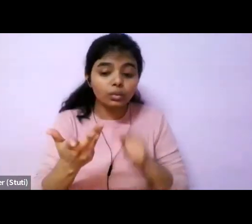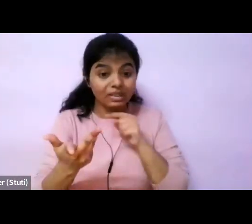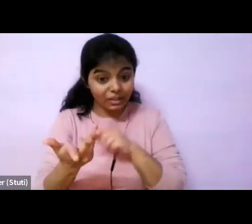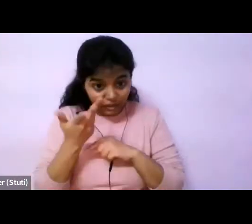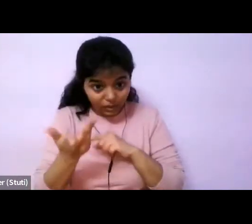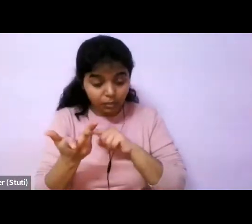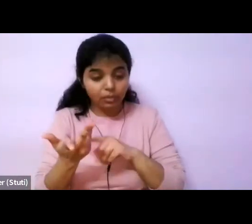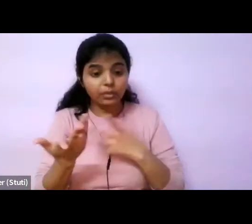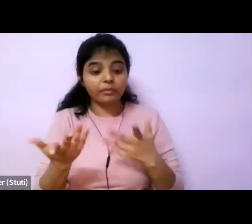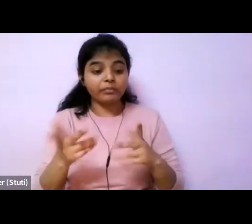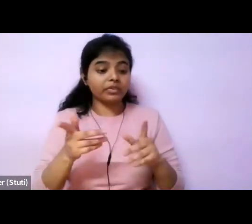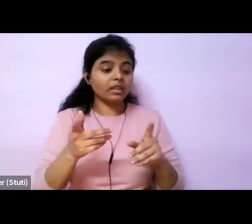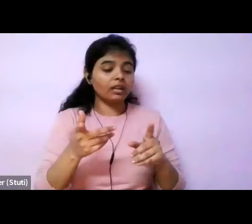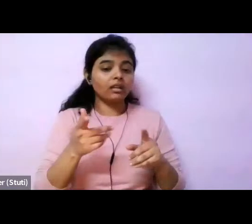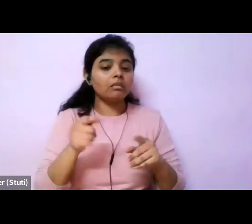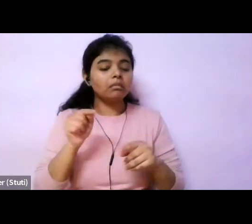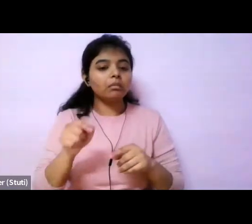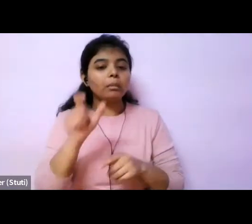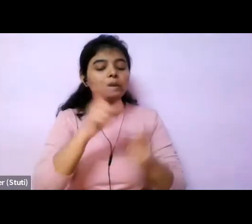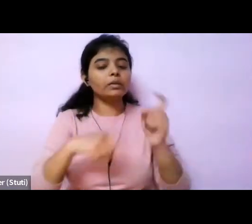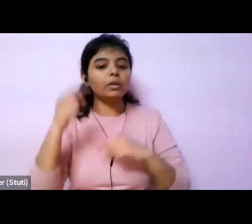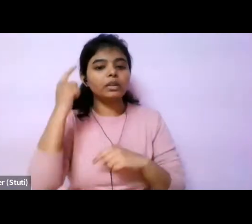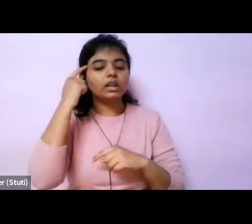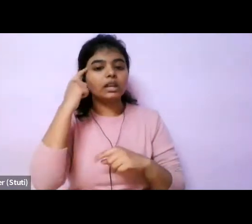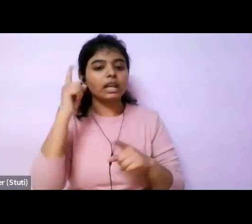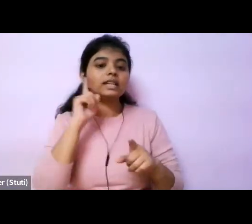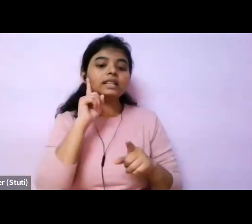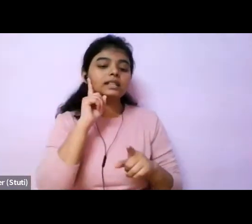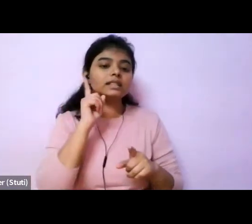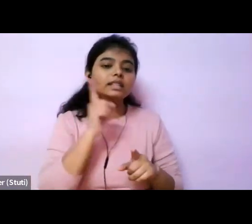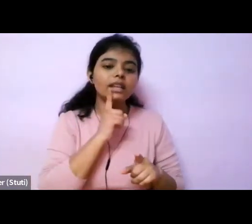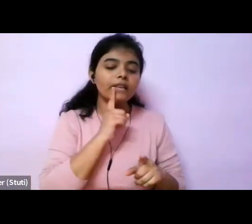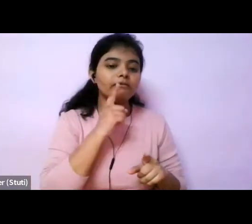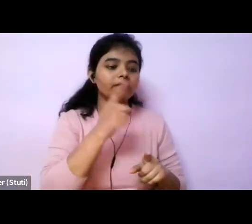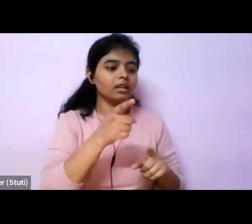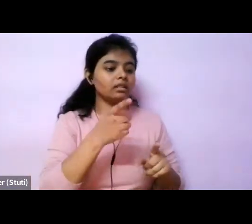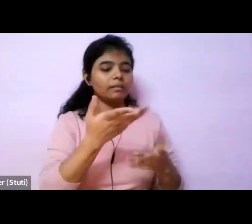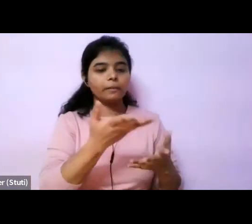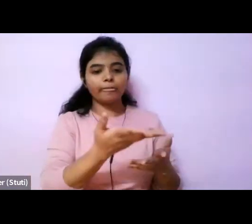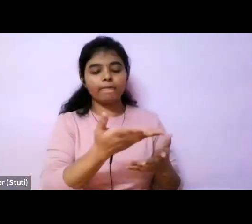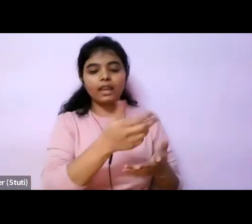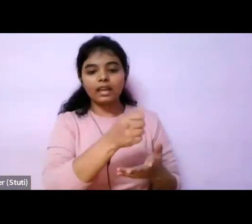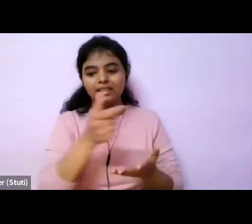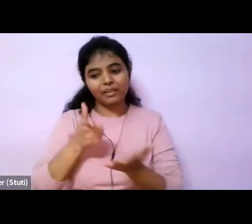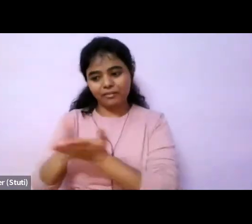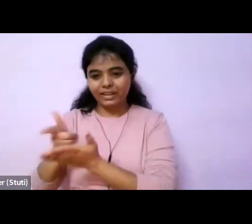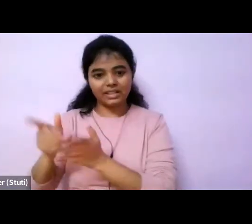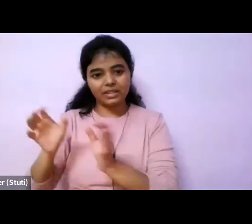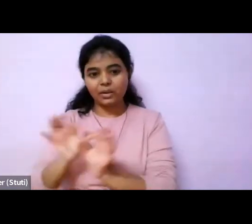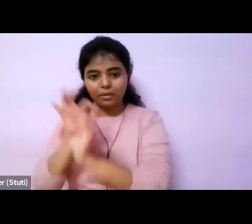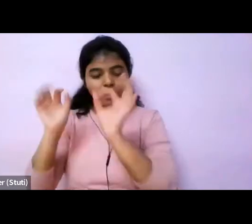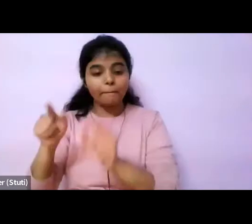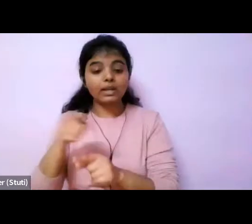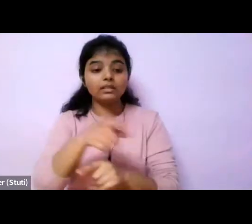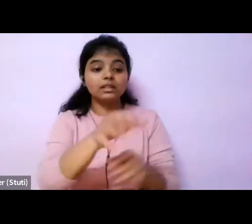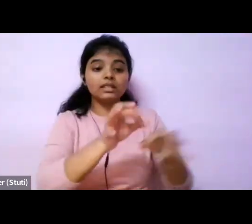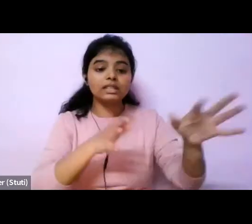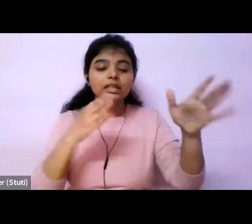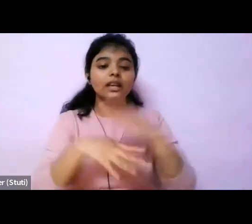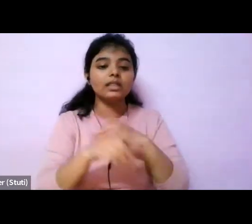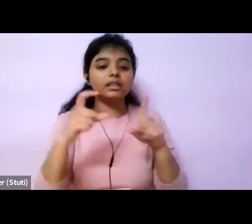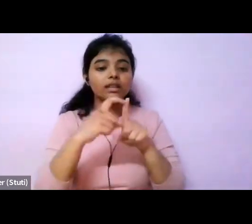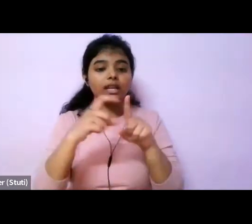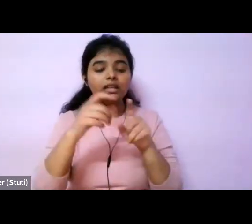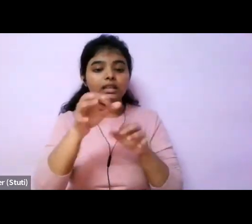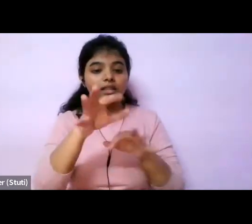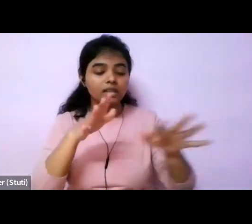world, deaf sociality was always already available. So why is this division? Why is there this division of resources between the